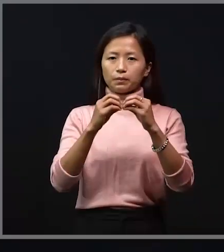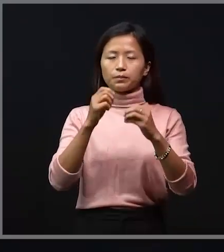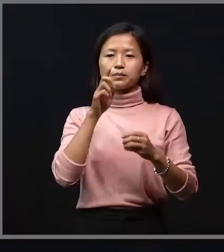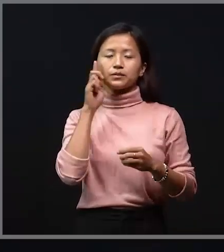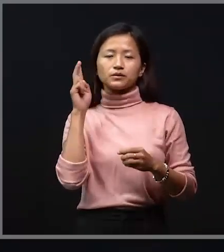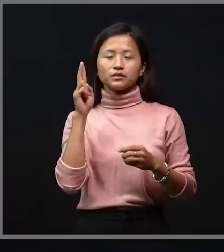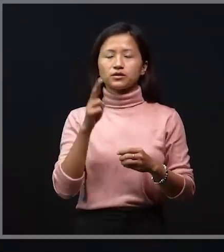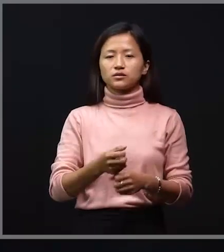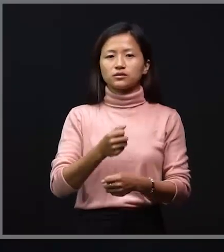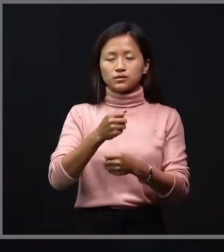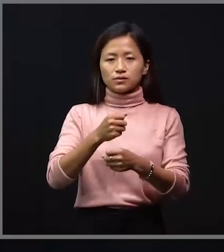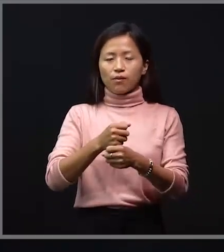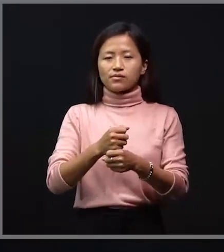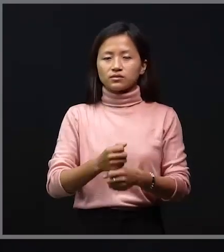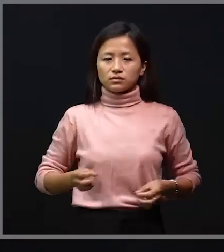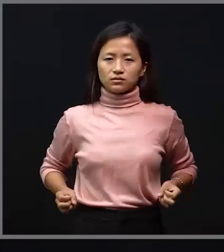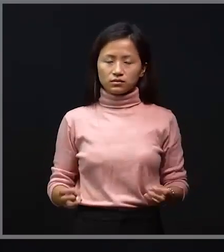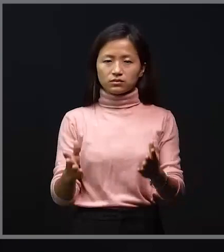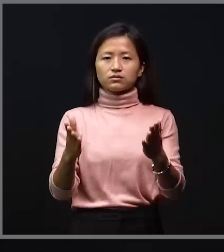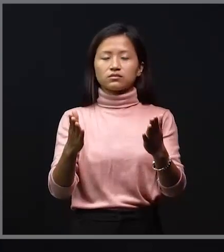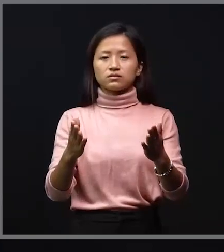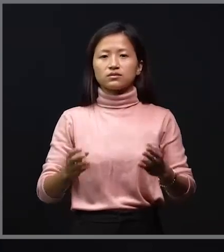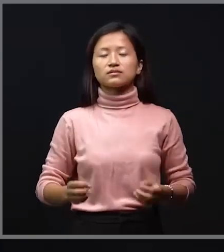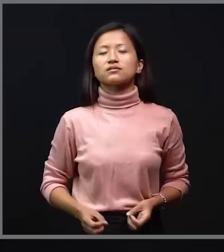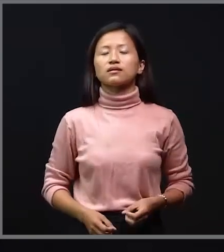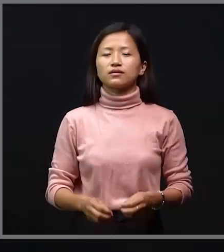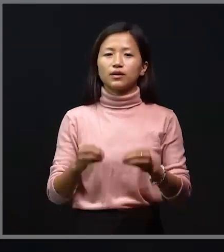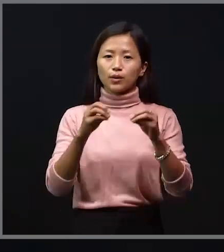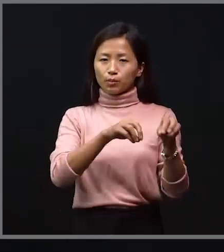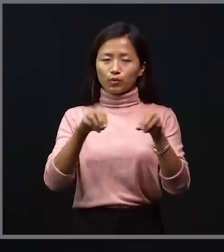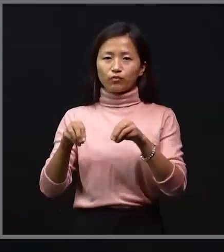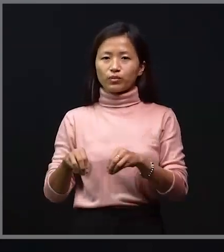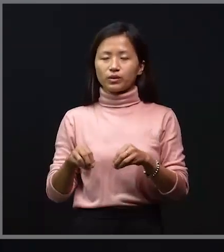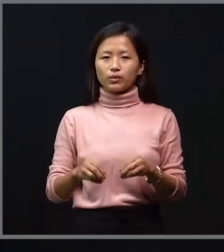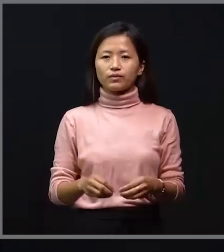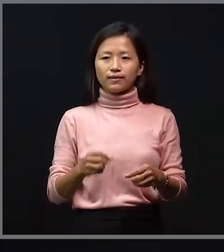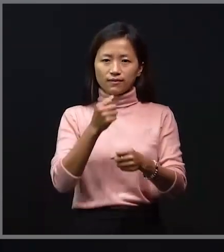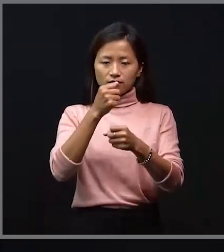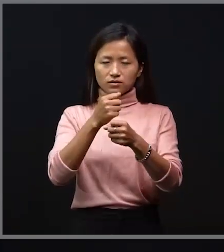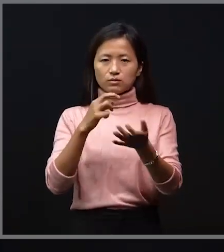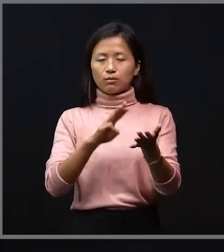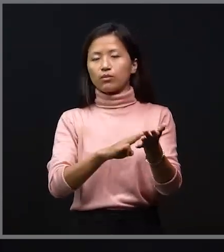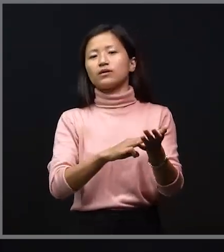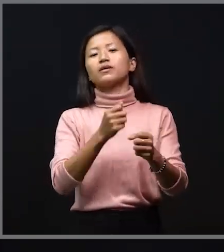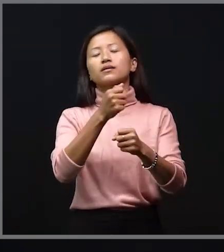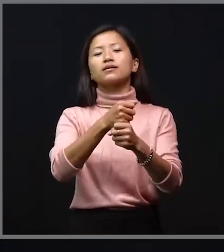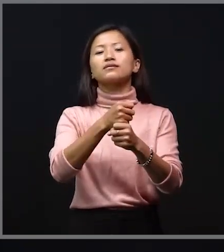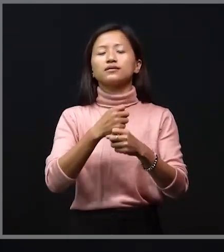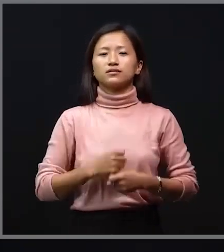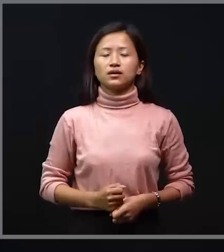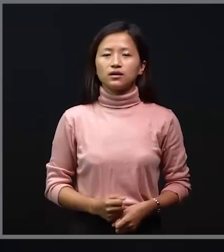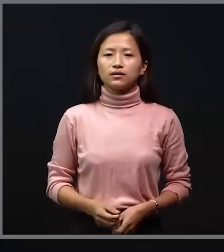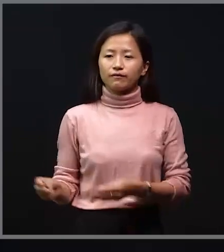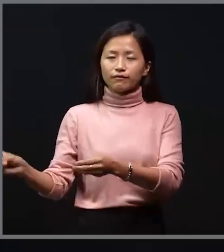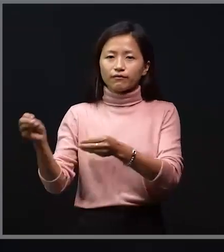a meeting with Gandhiji, that is the Viceroy, Lord Irwin. Okay, the man that is the Viceroy, he invited